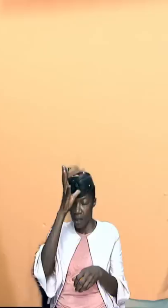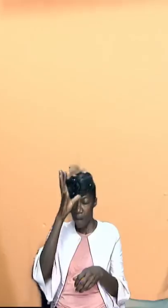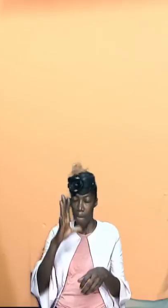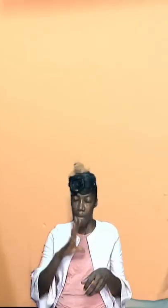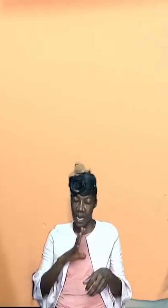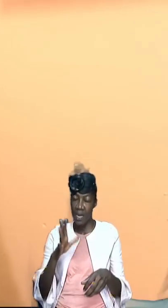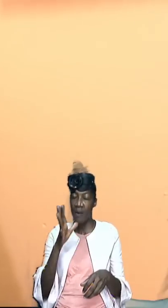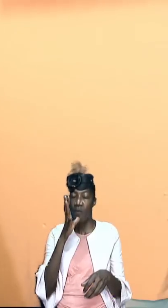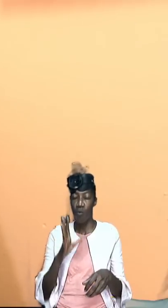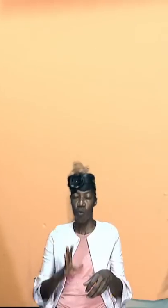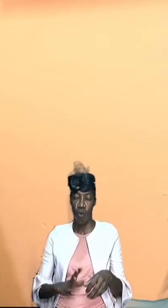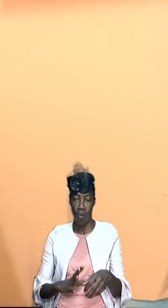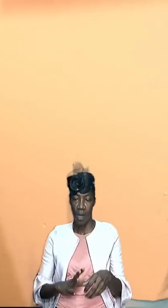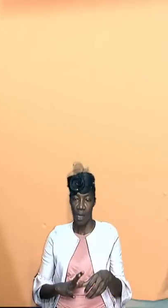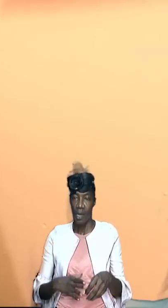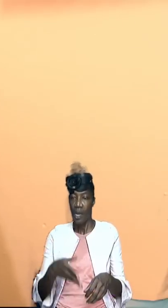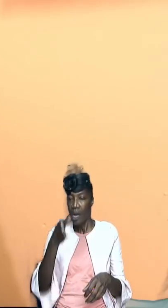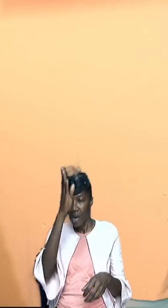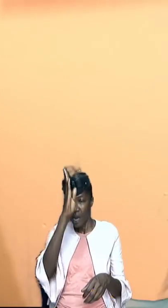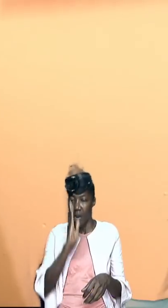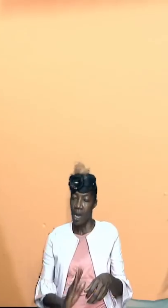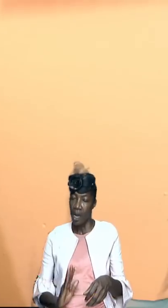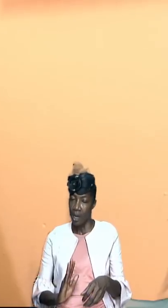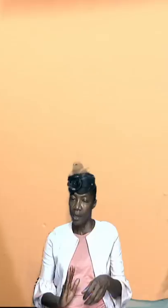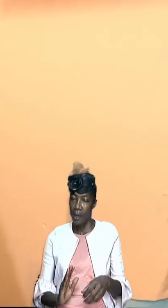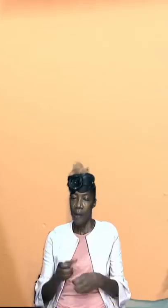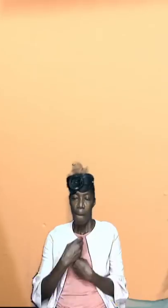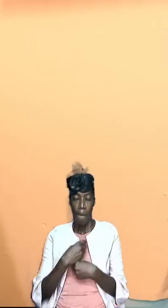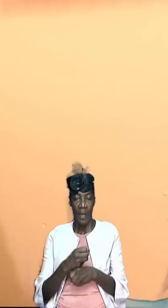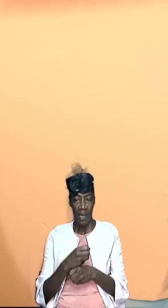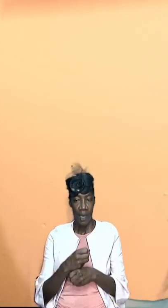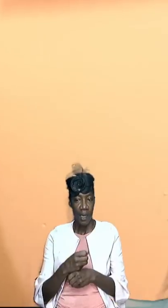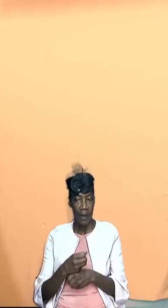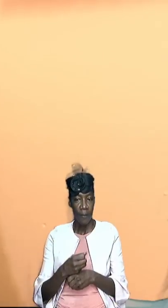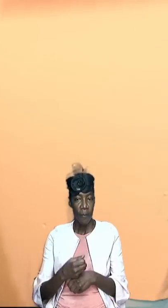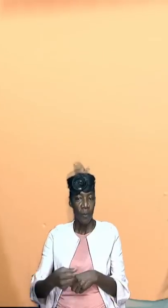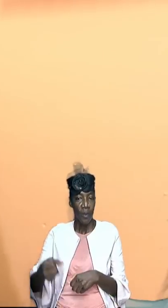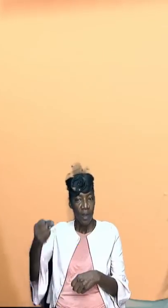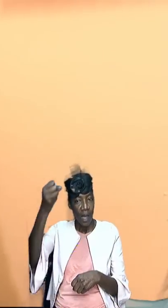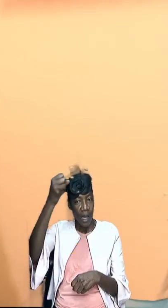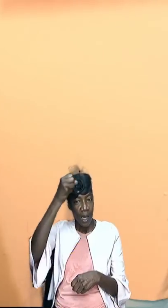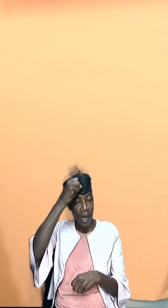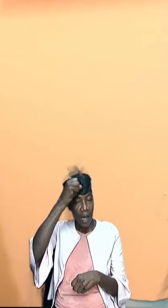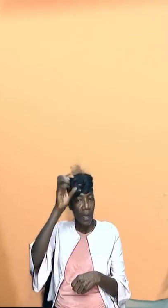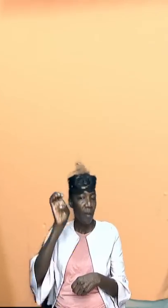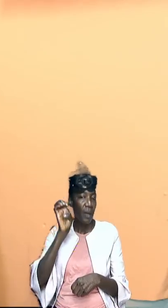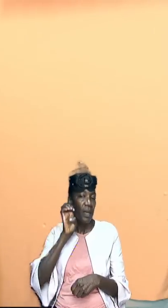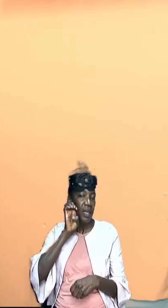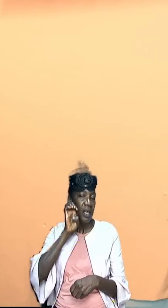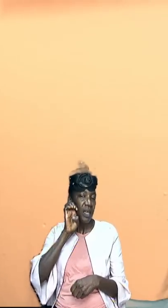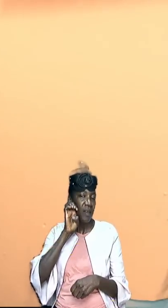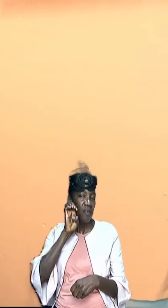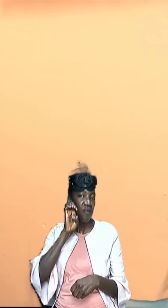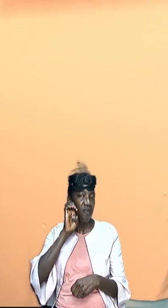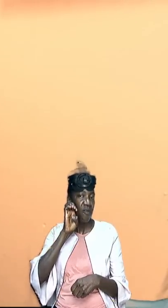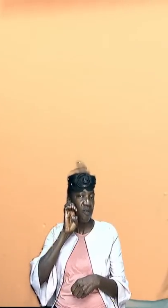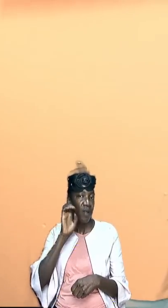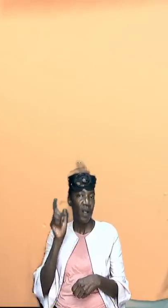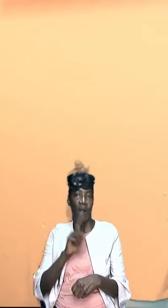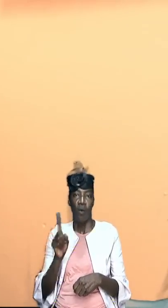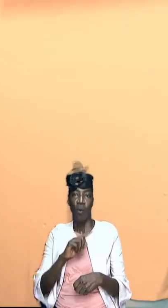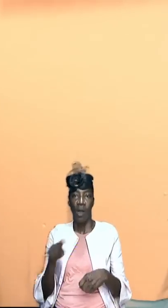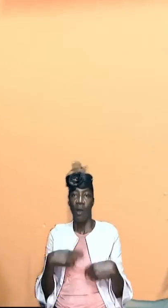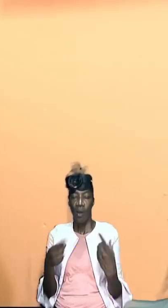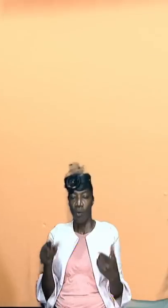and woman. It was God that made Adam and Eve. We want to establish that. Based on where we are going to go